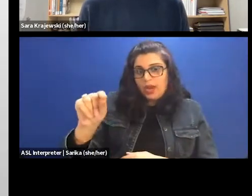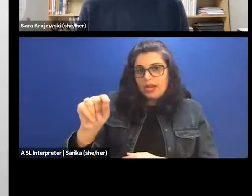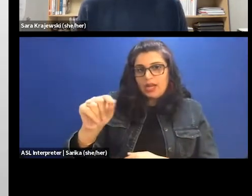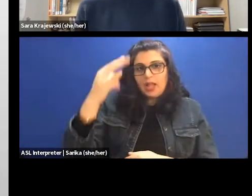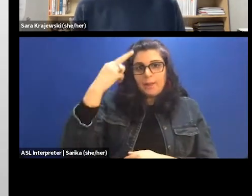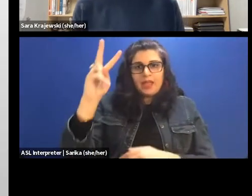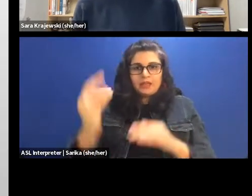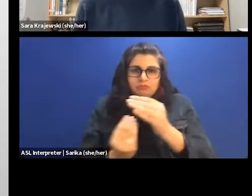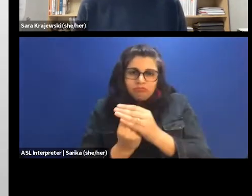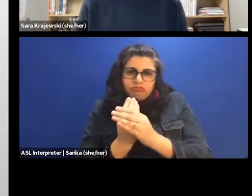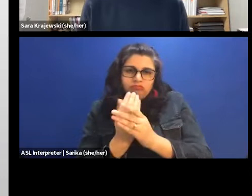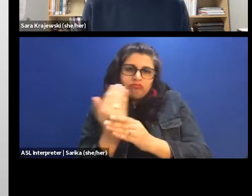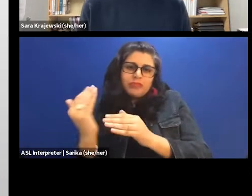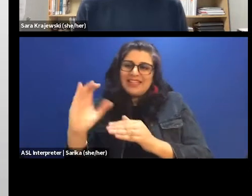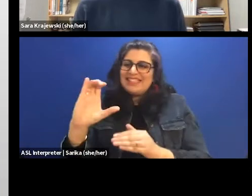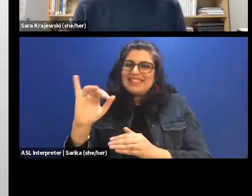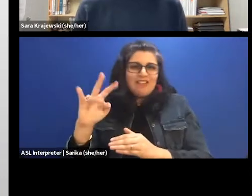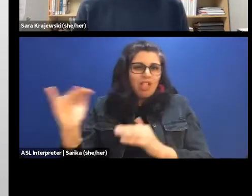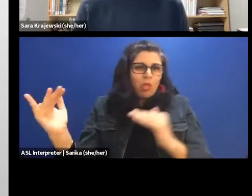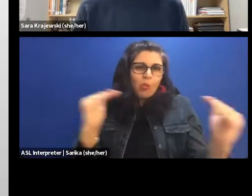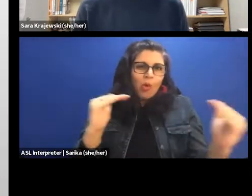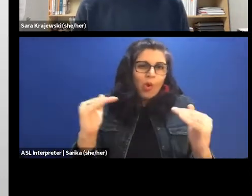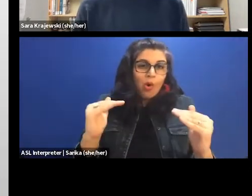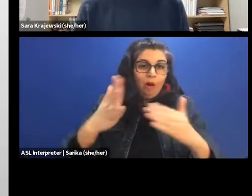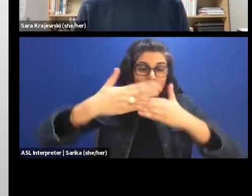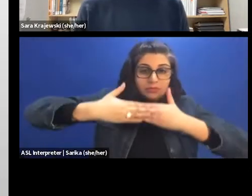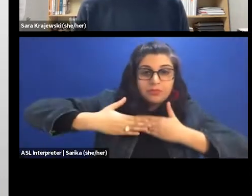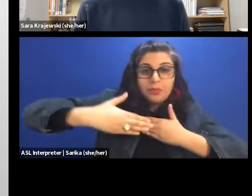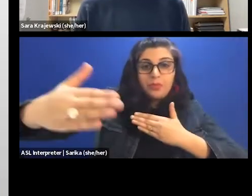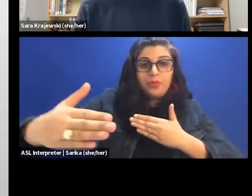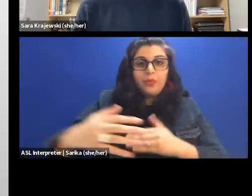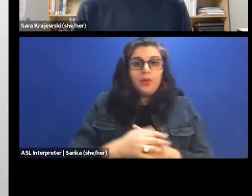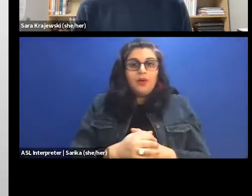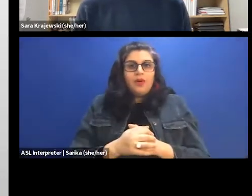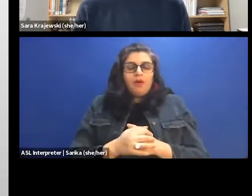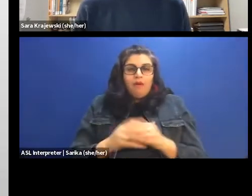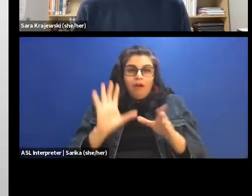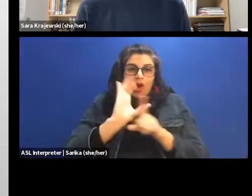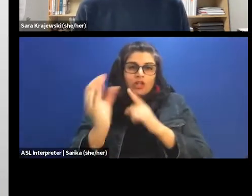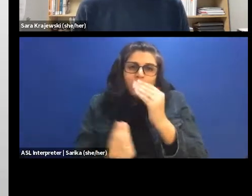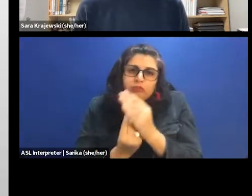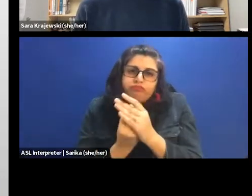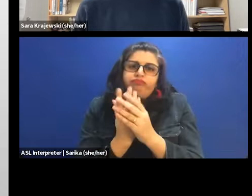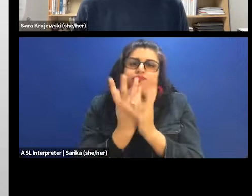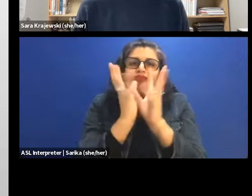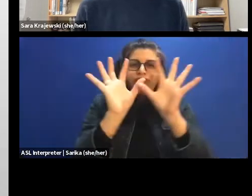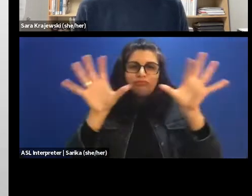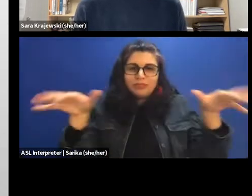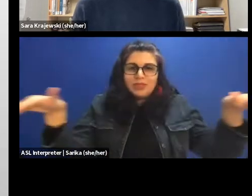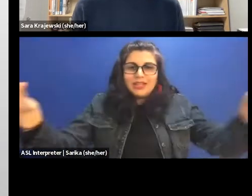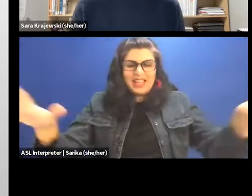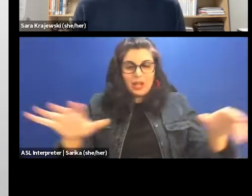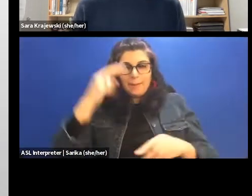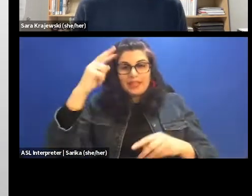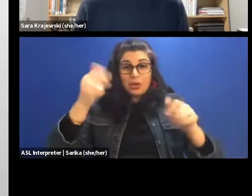emerges from a civil war. The following decades brought about a cultural flourishing as Mexico worked to unite its